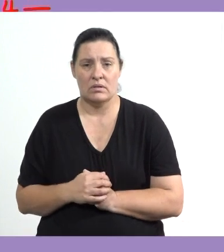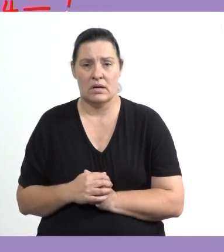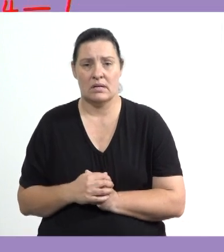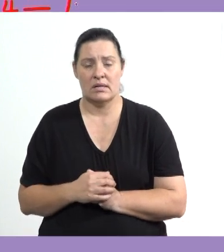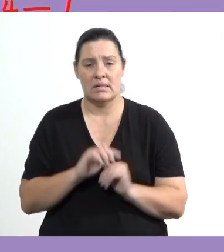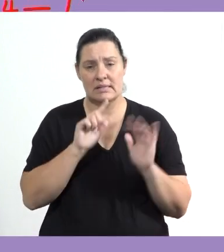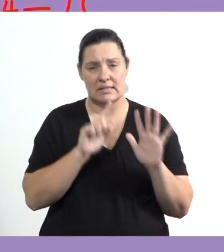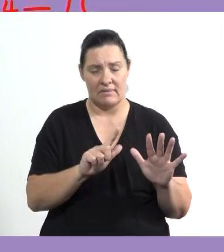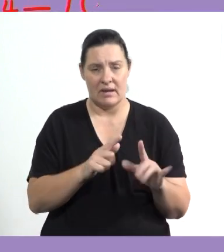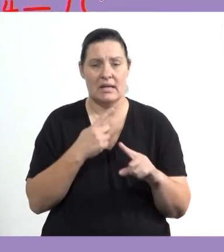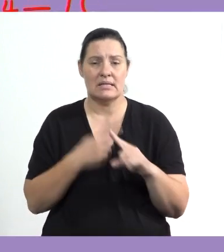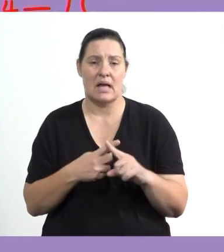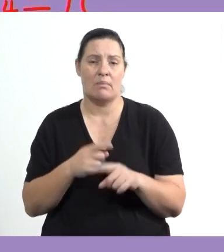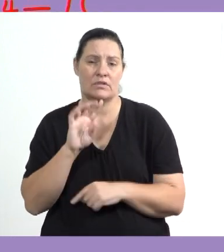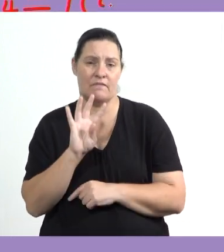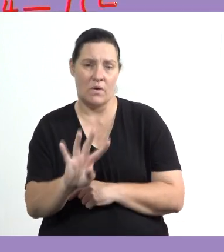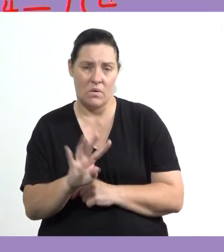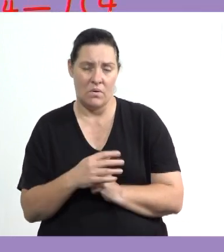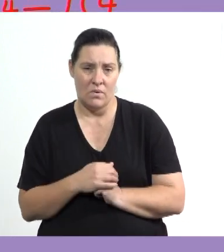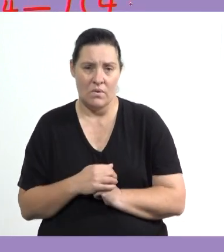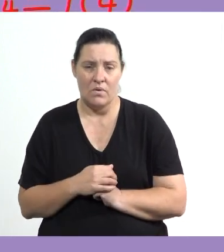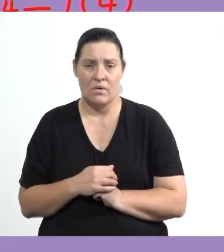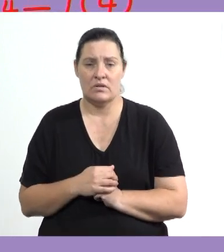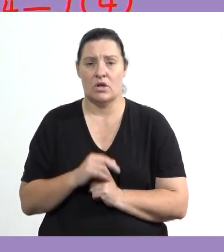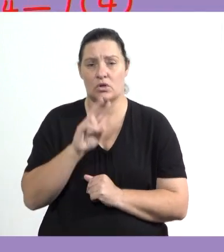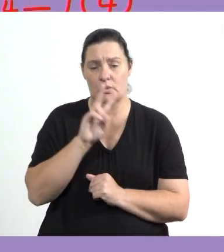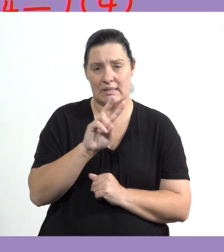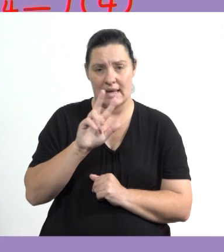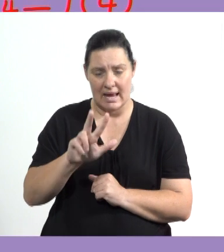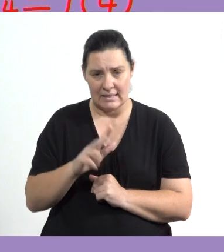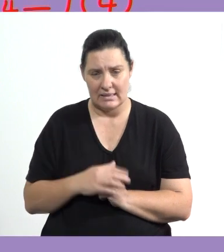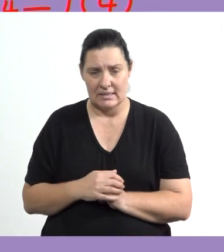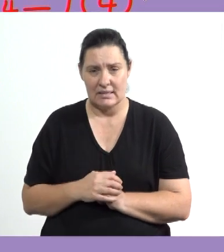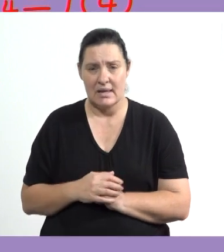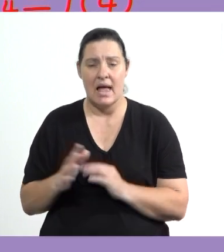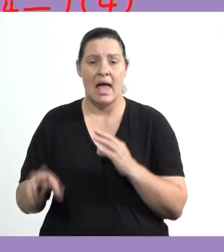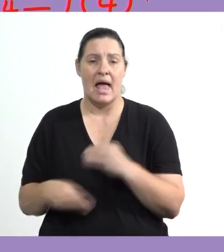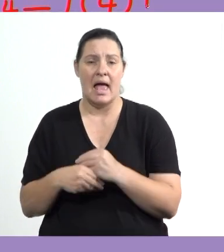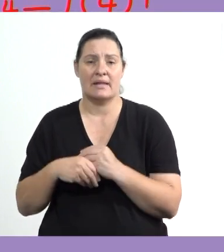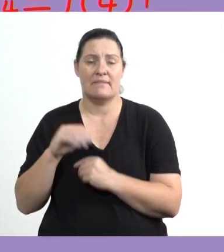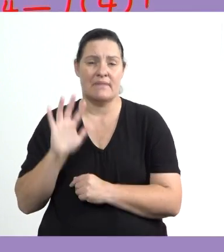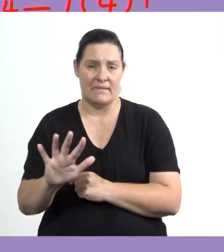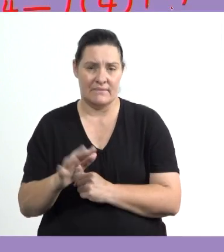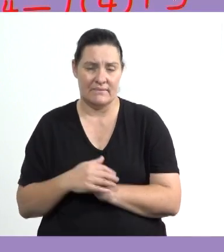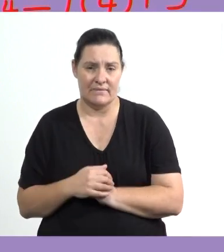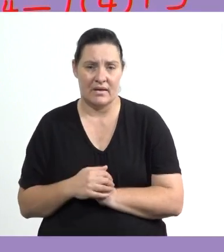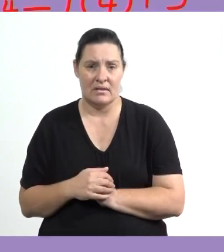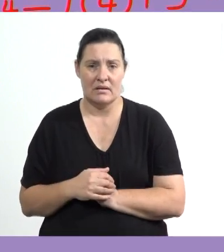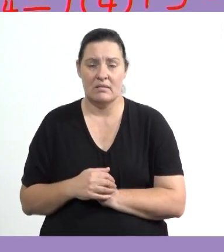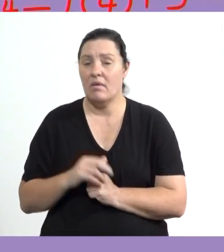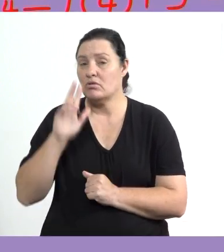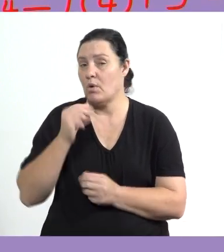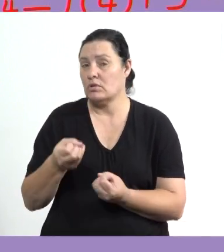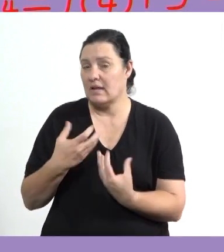this means we will say 7 multiplied by 4, which is 28. And if I add 5, that